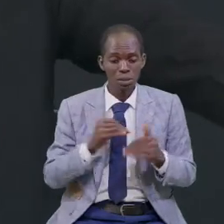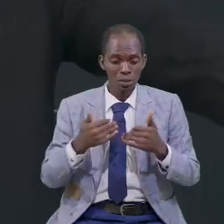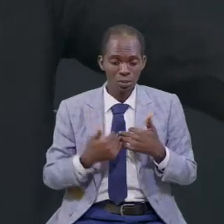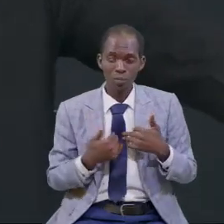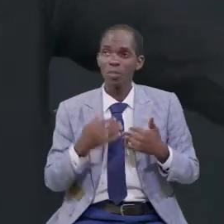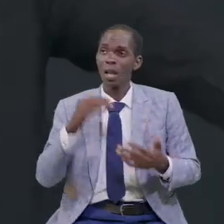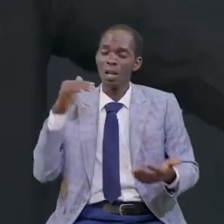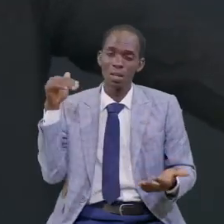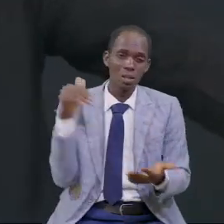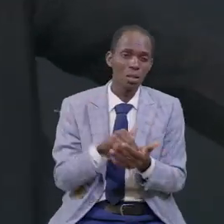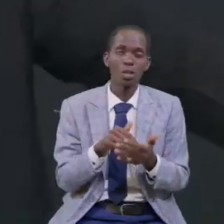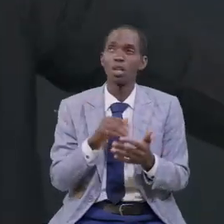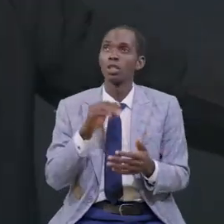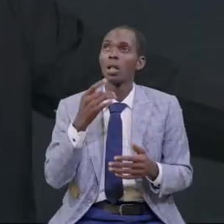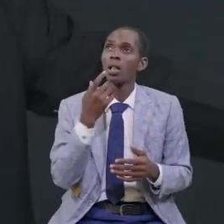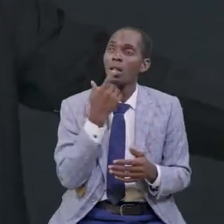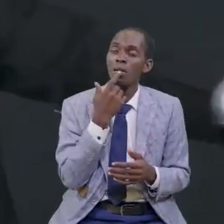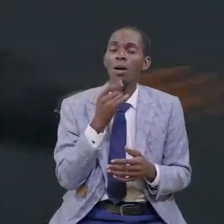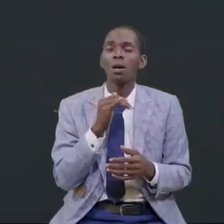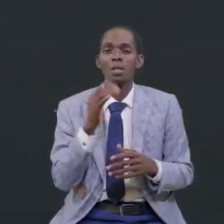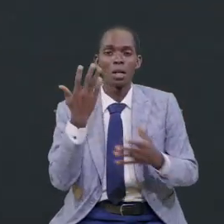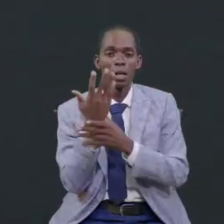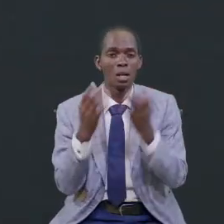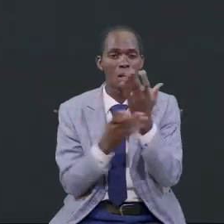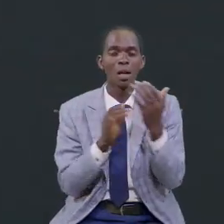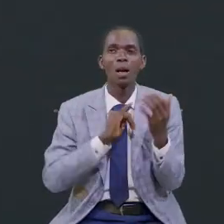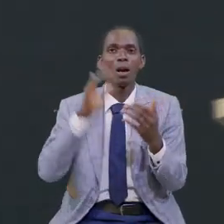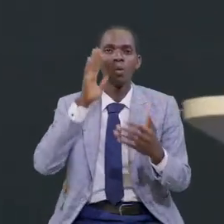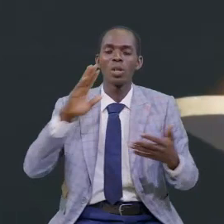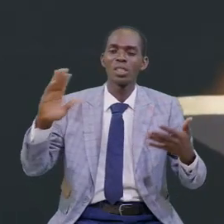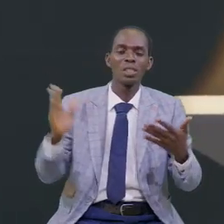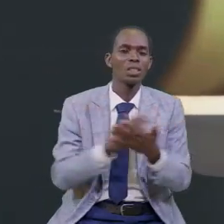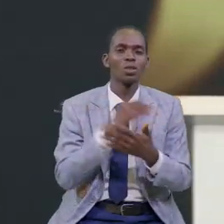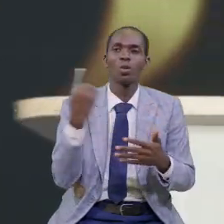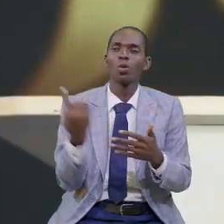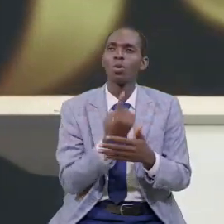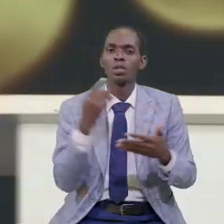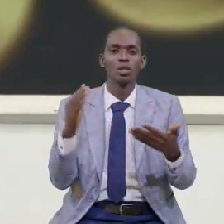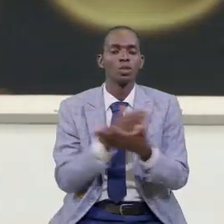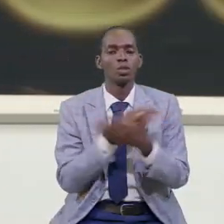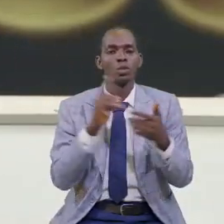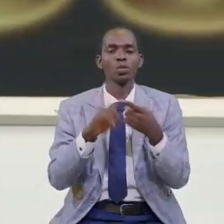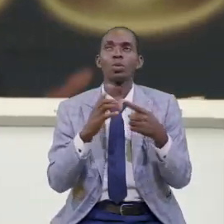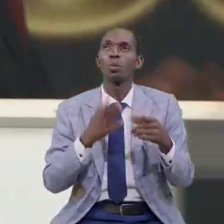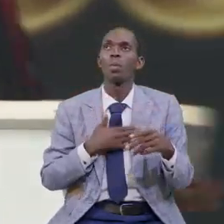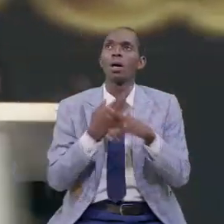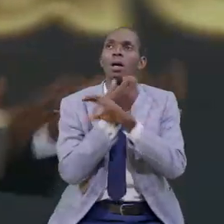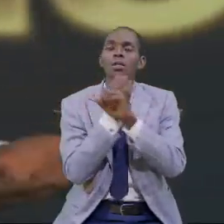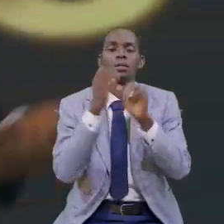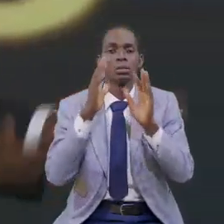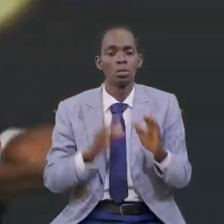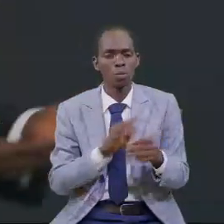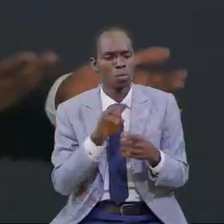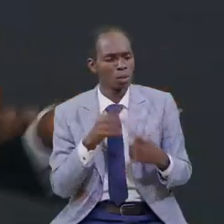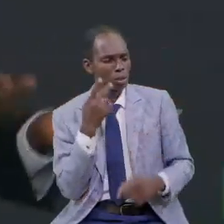sing only one song to the praise of my Redeemer. When you see somebody there who does not want